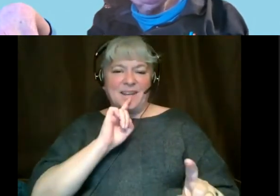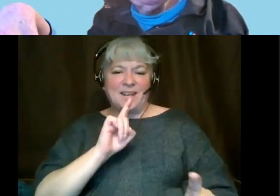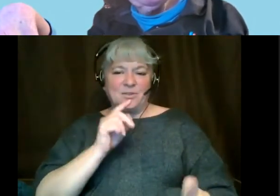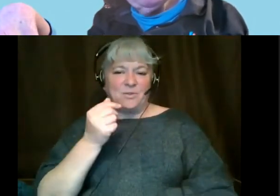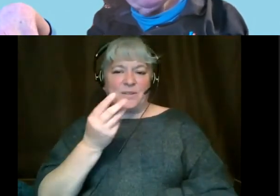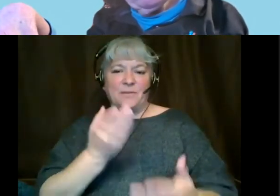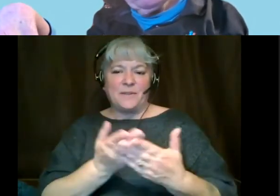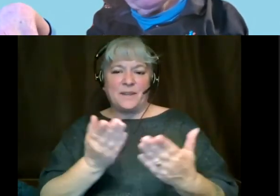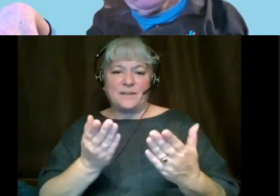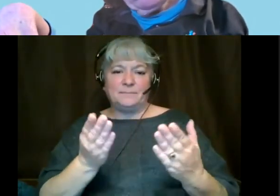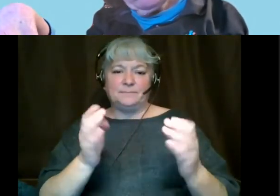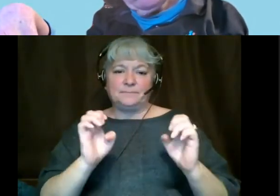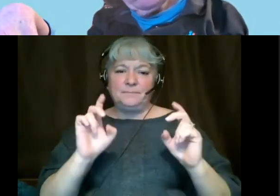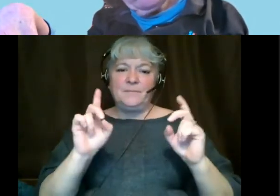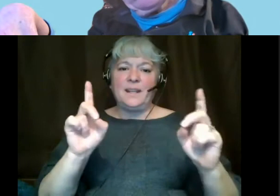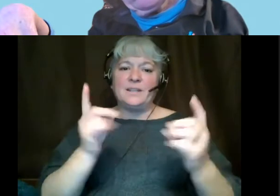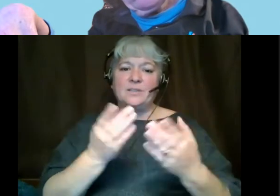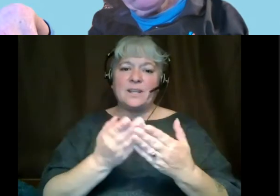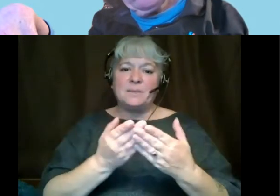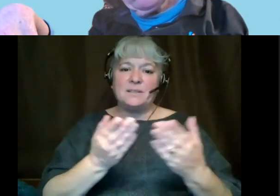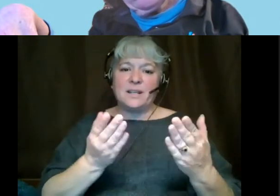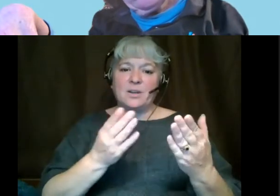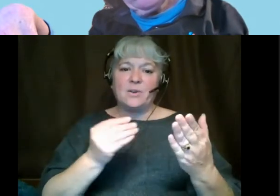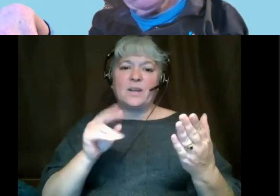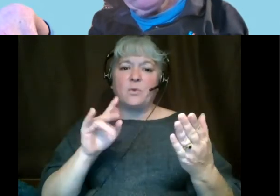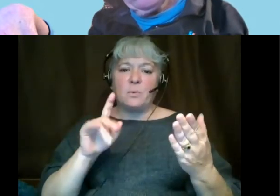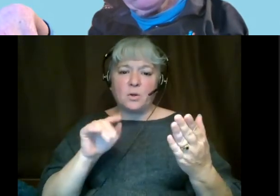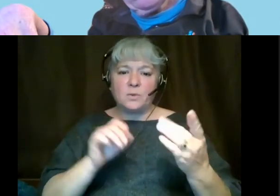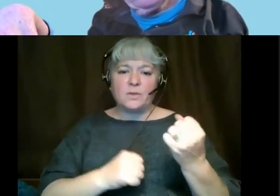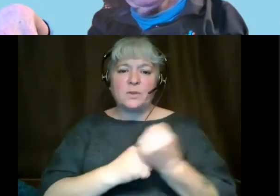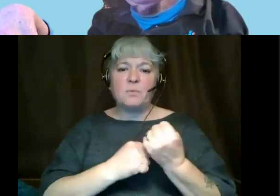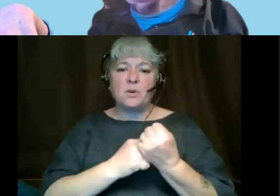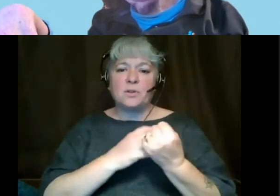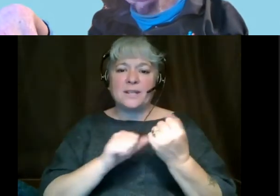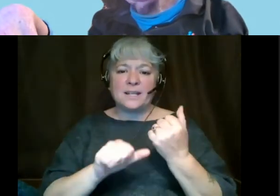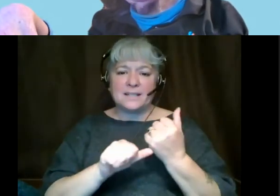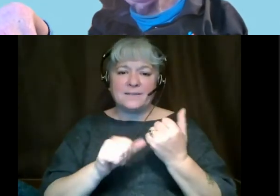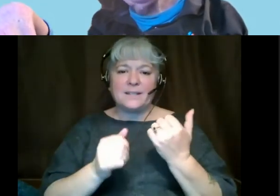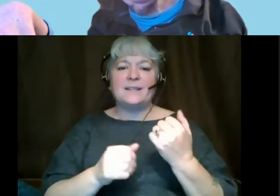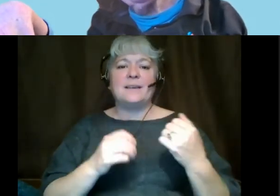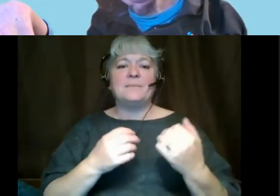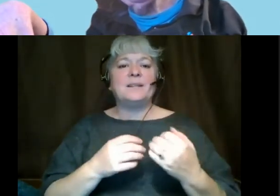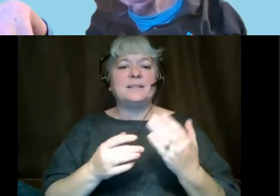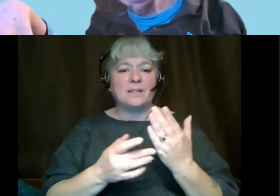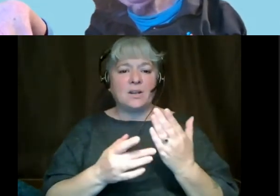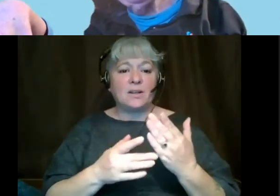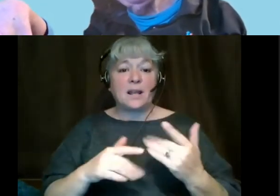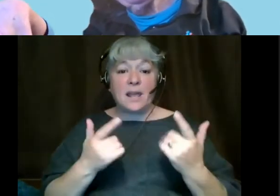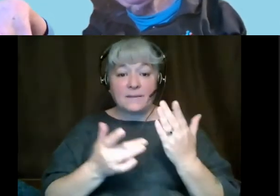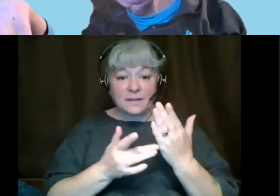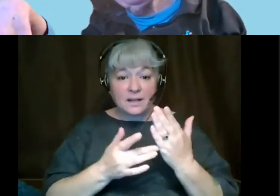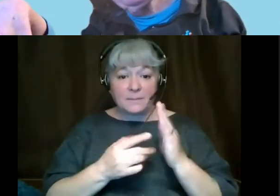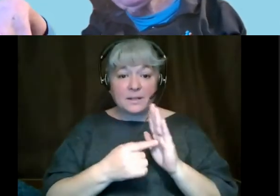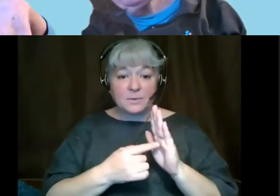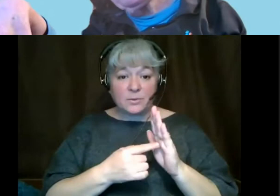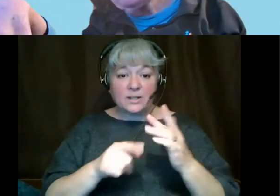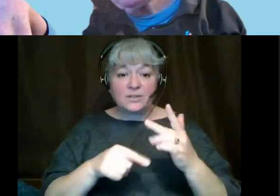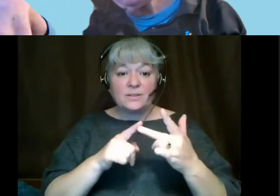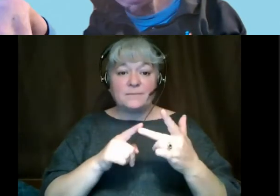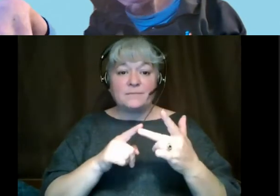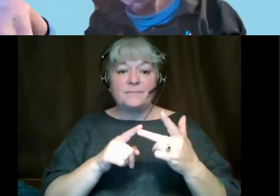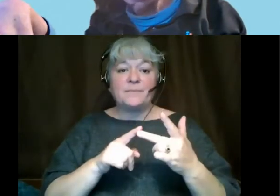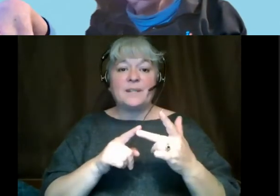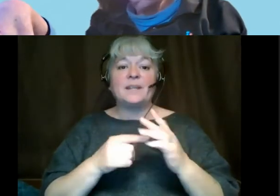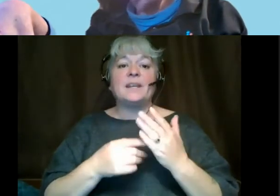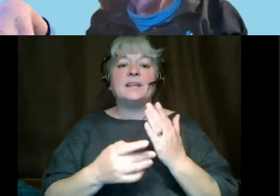things: educational material and remote supports and assistive technology, live technology demonstrations that are